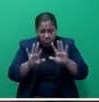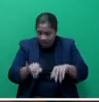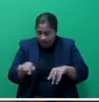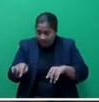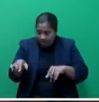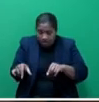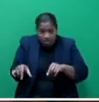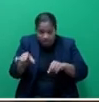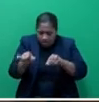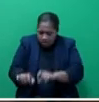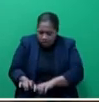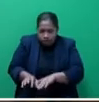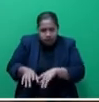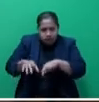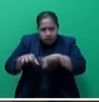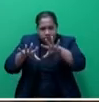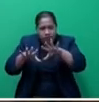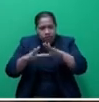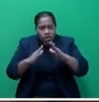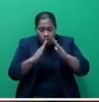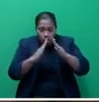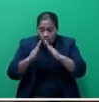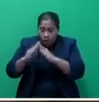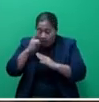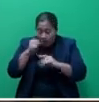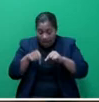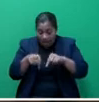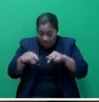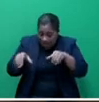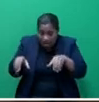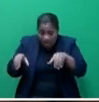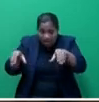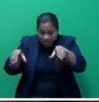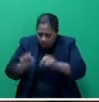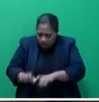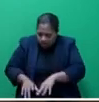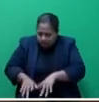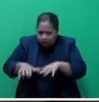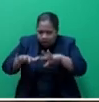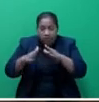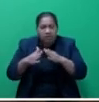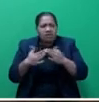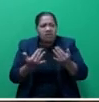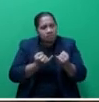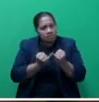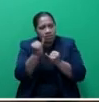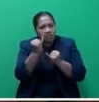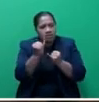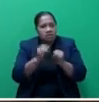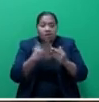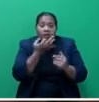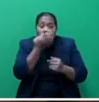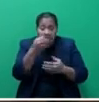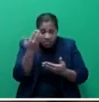homes of people that are housed along the creek. And it's getting worse by the day, and I'd asked the Honourable